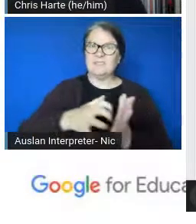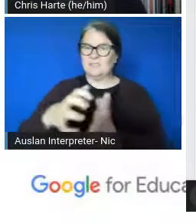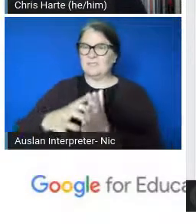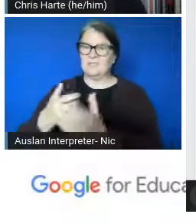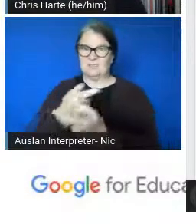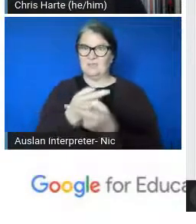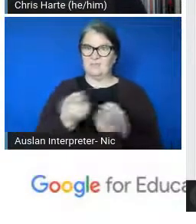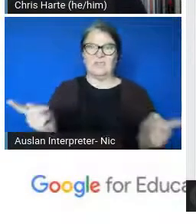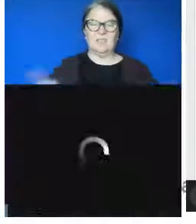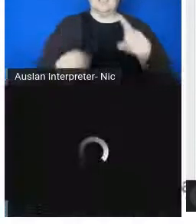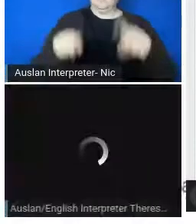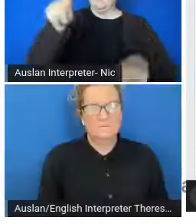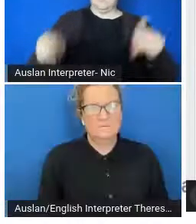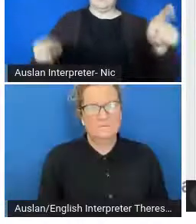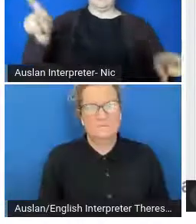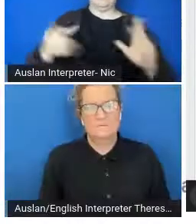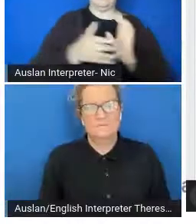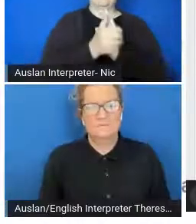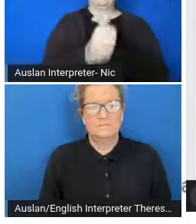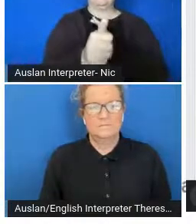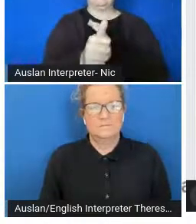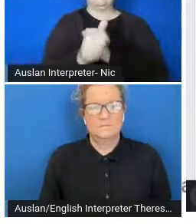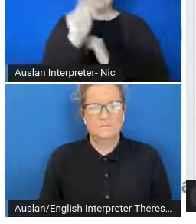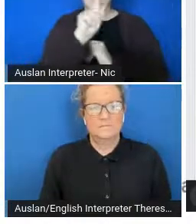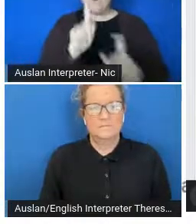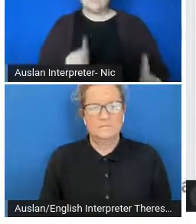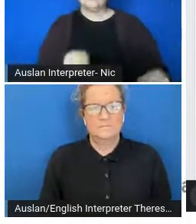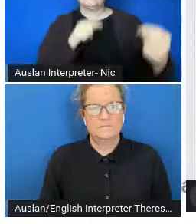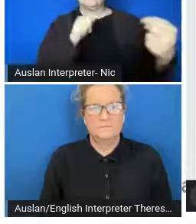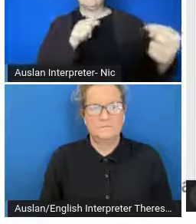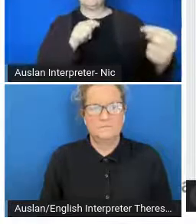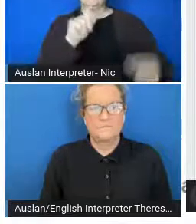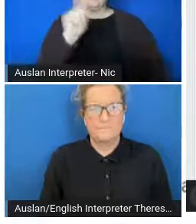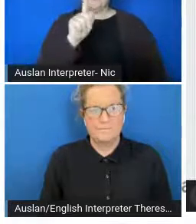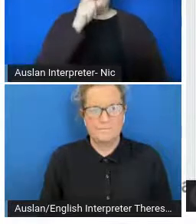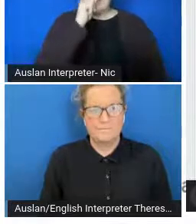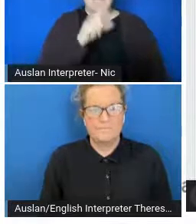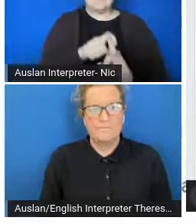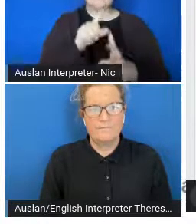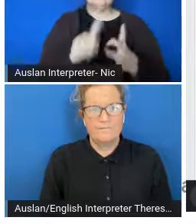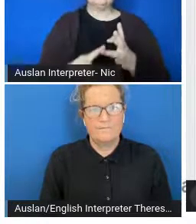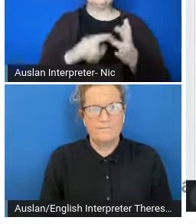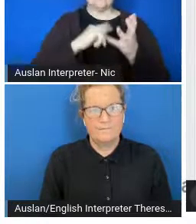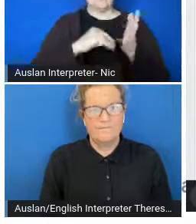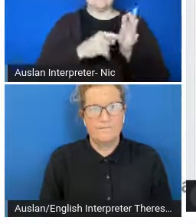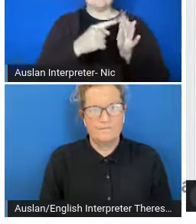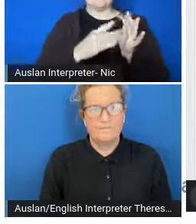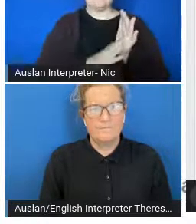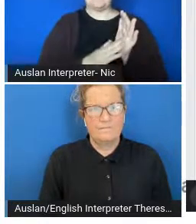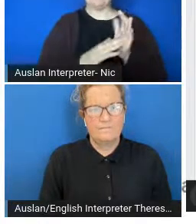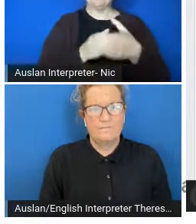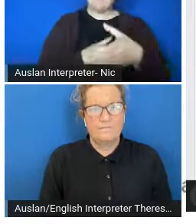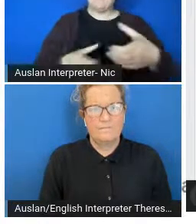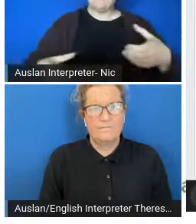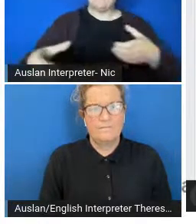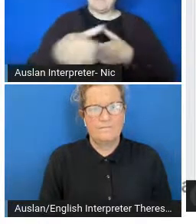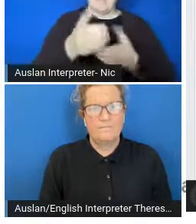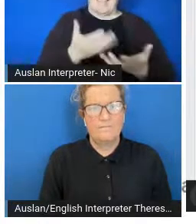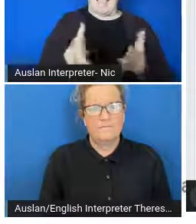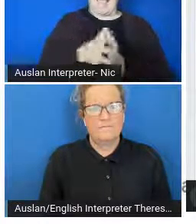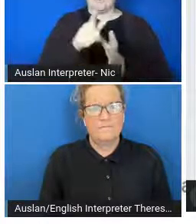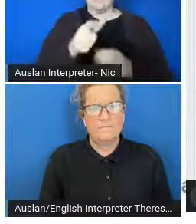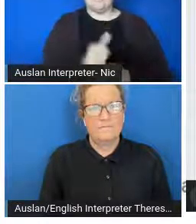what is the challenge? What are the activities you could do for STEMpathy? How are you going to get kids to state